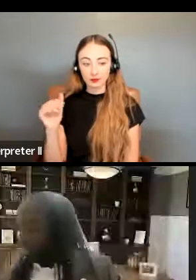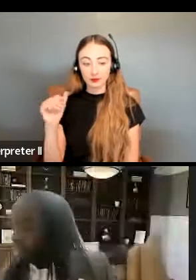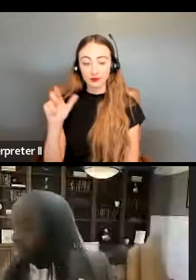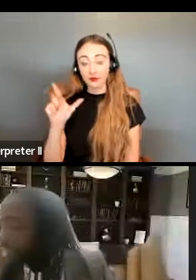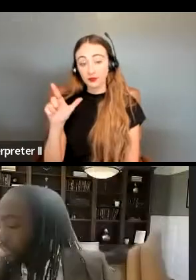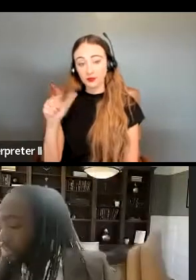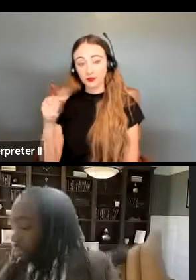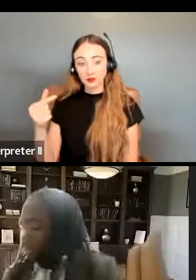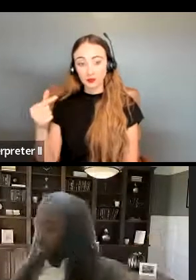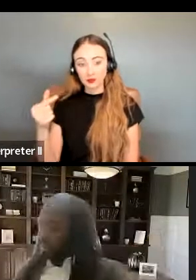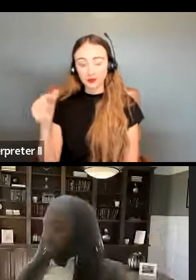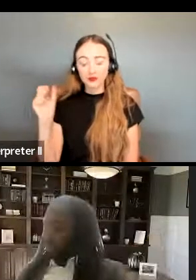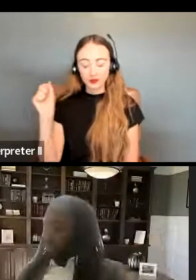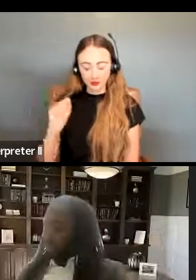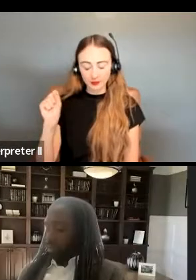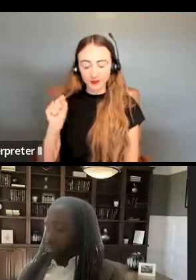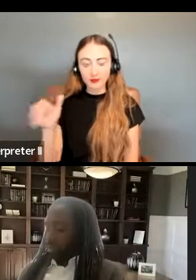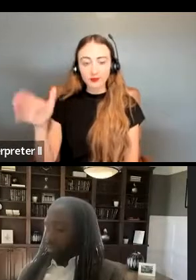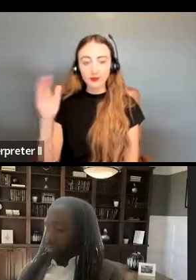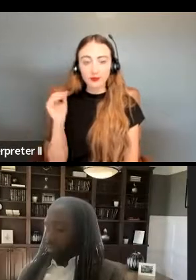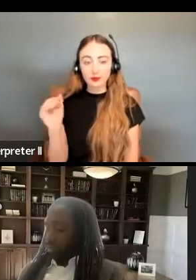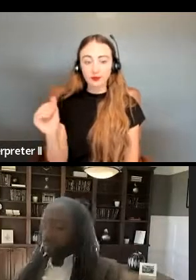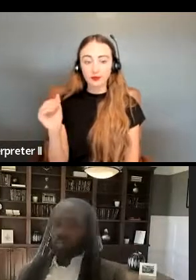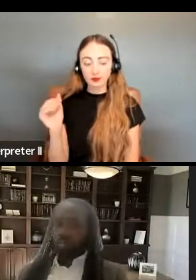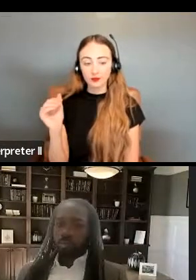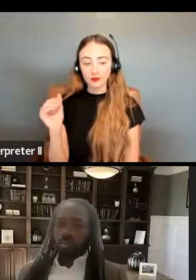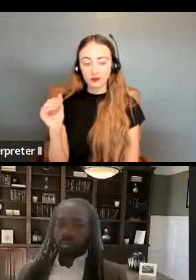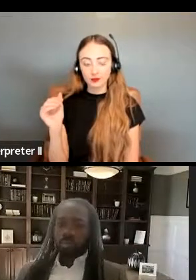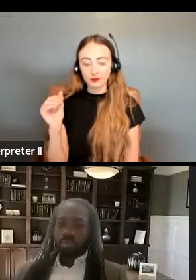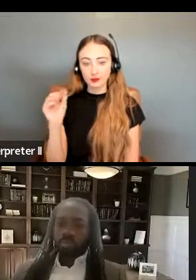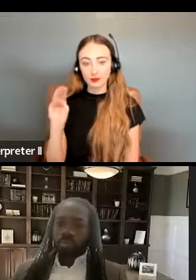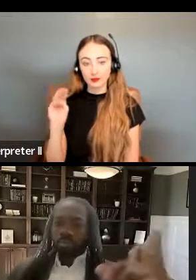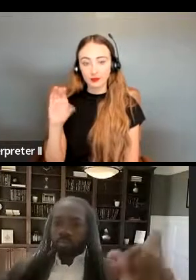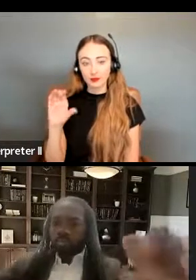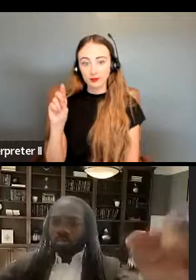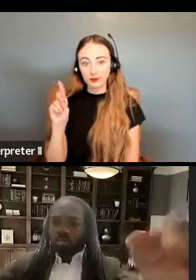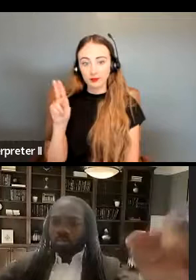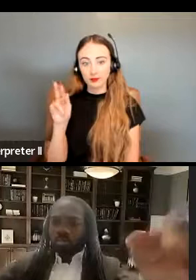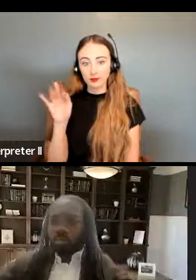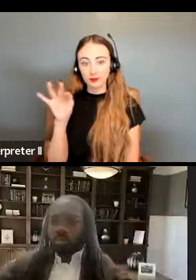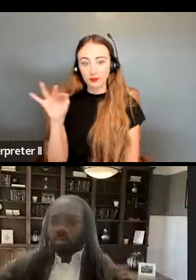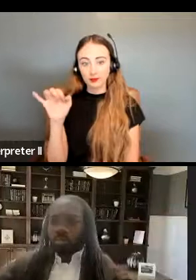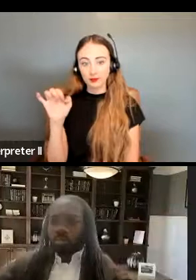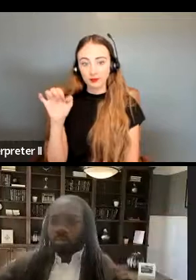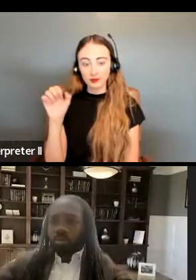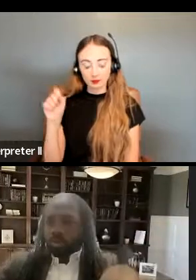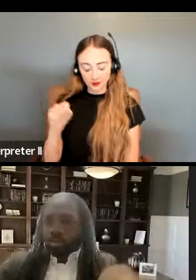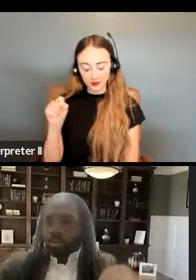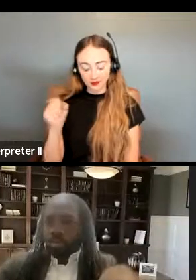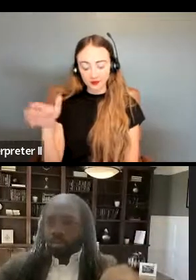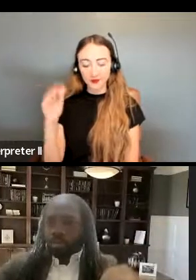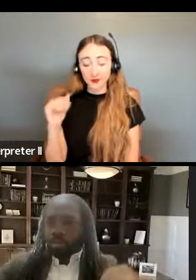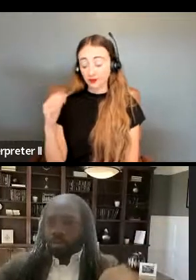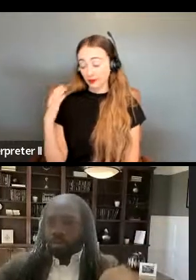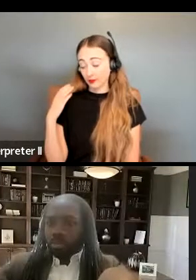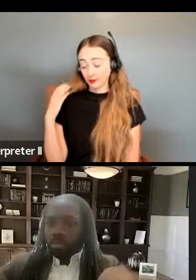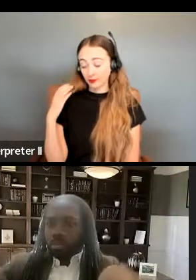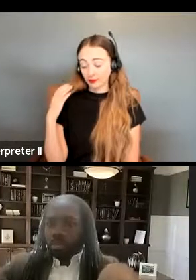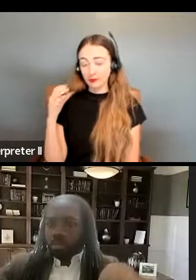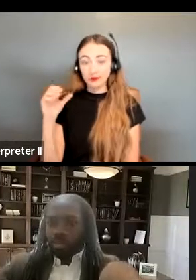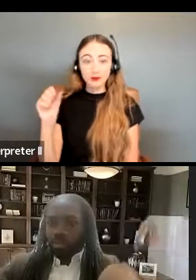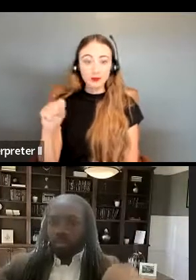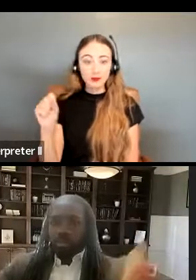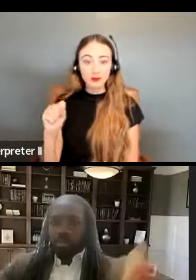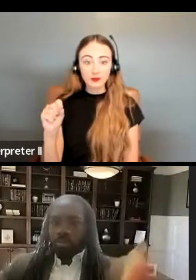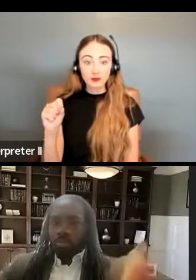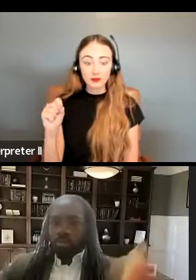George. Yes. Councilmember Lewis George votes yes. Councilmember McDuffie. Yes. Councilmember McDuffie votes yes. Chairman Mendelson. Yes.